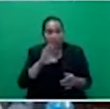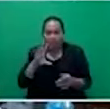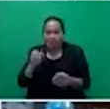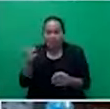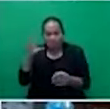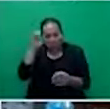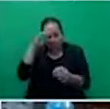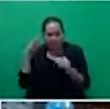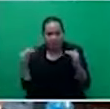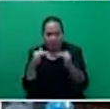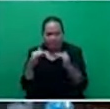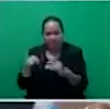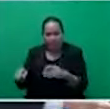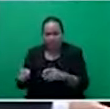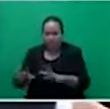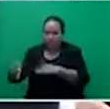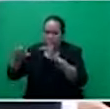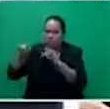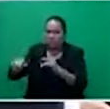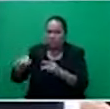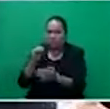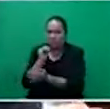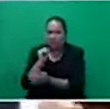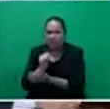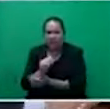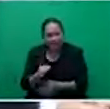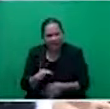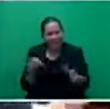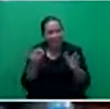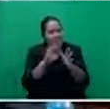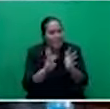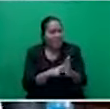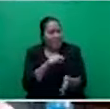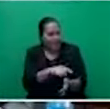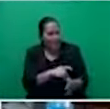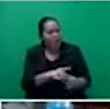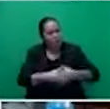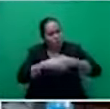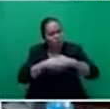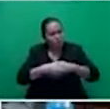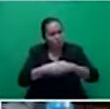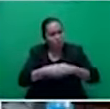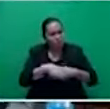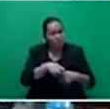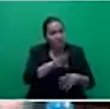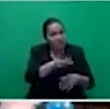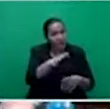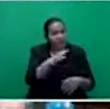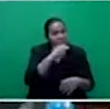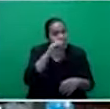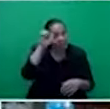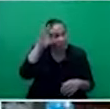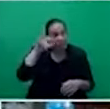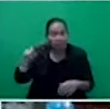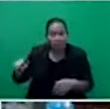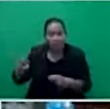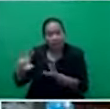too. Honourable Prime Minister congratulates people, sports players. We don't suddenly say, oh, you must then congratulate the other group